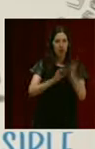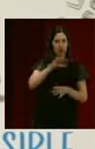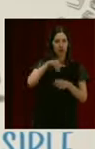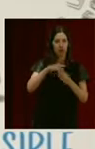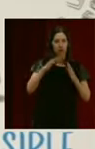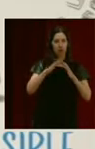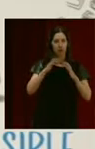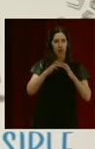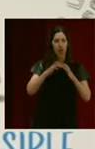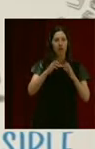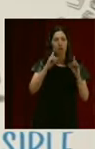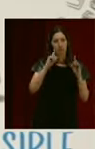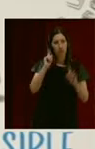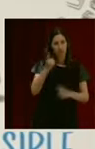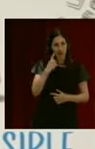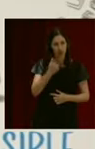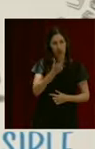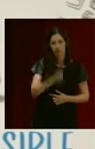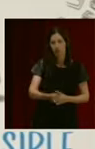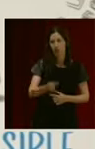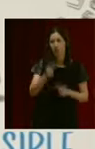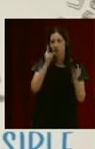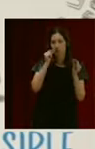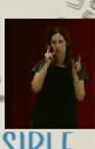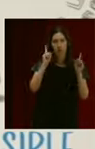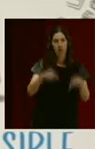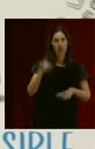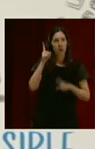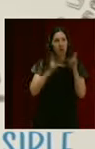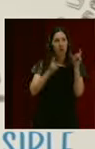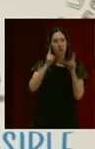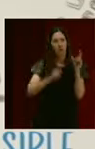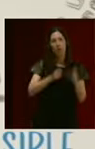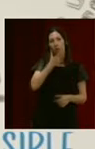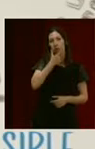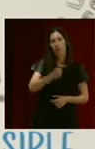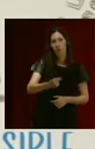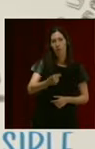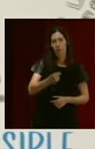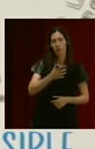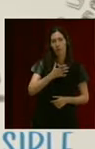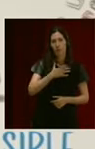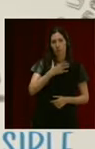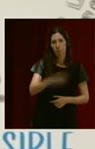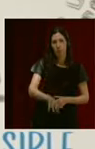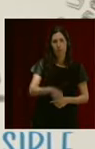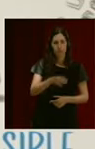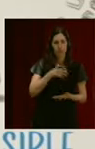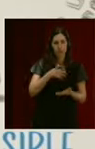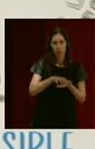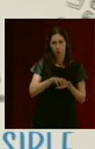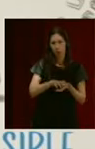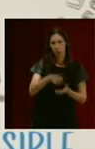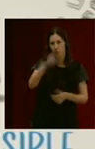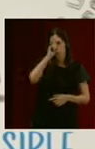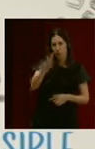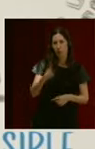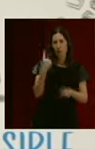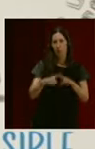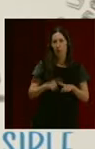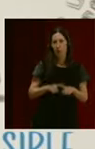signal registered has to do with movement more than with brain activity. It detects winking